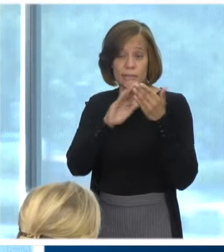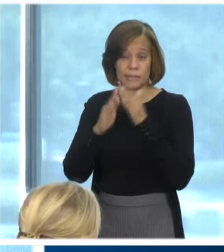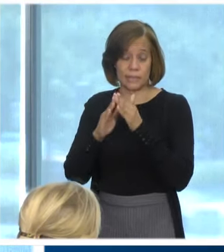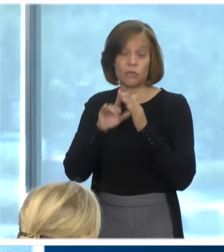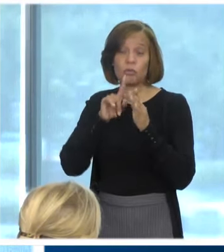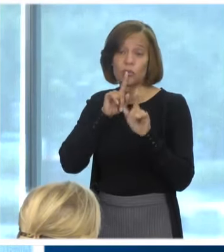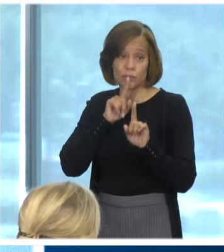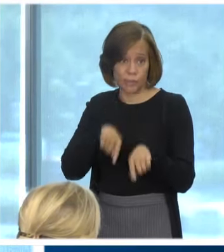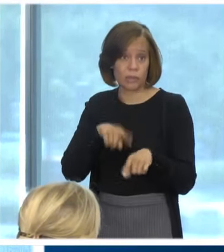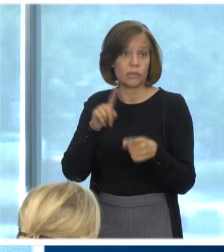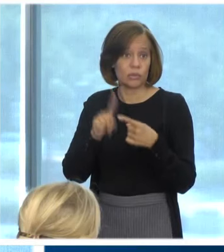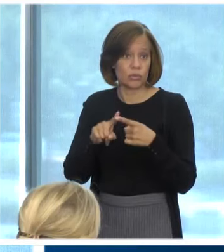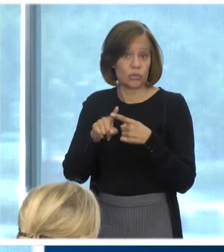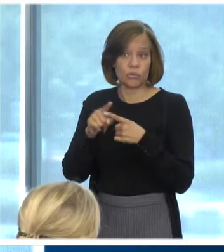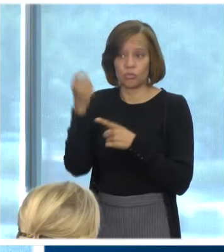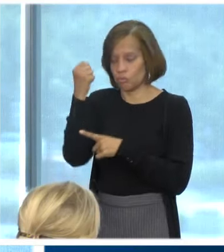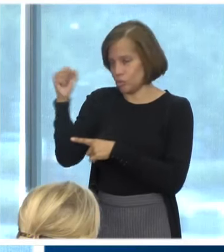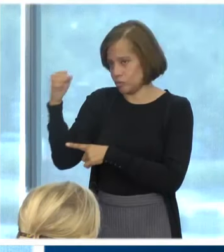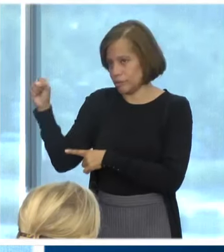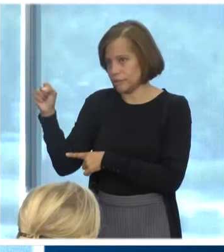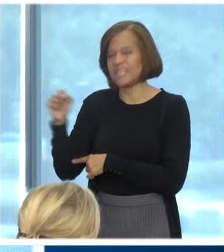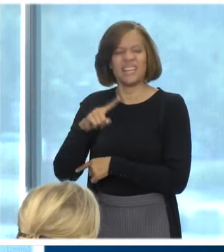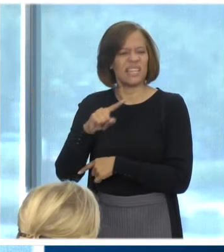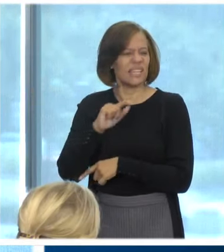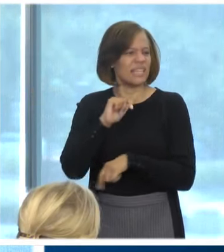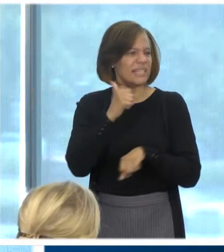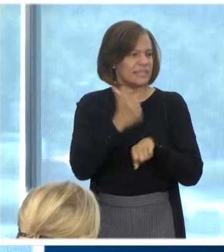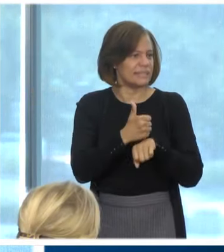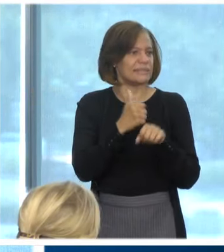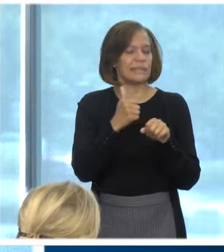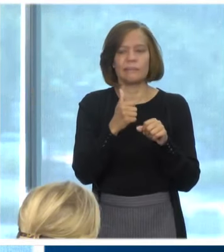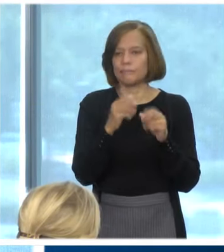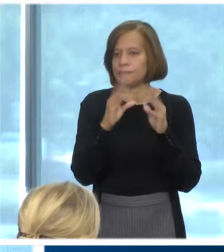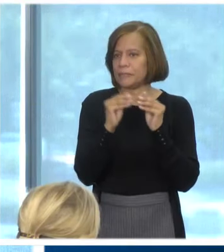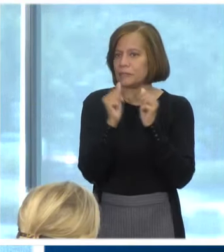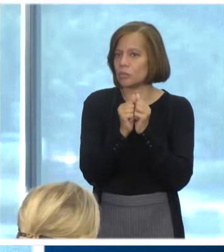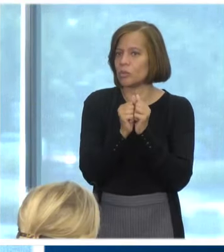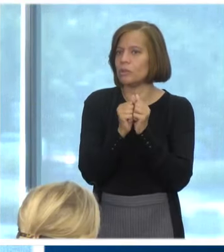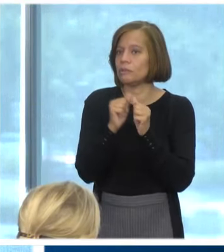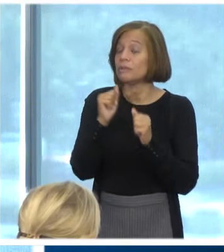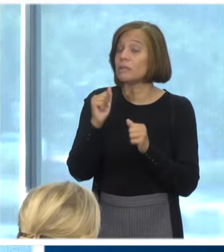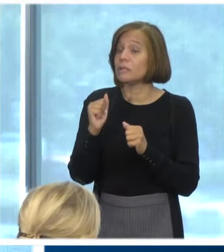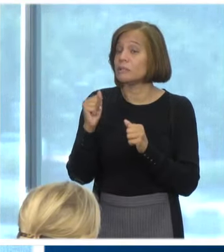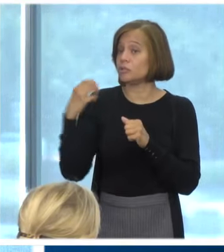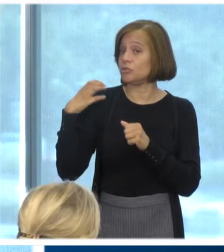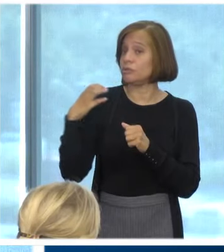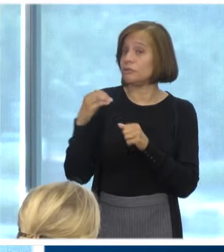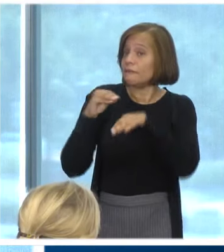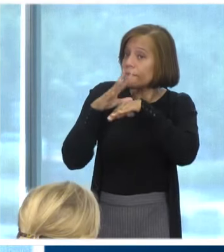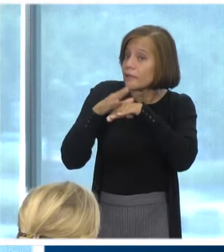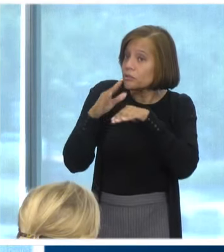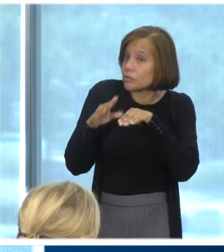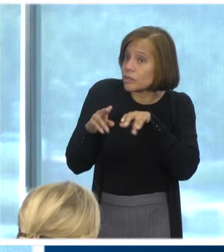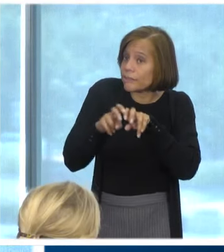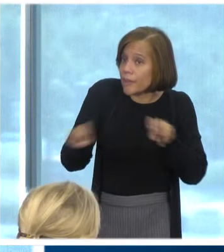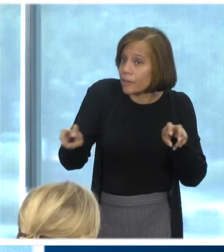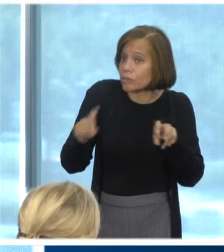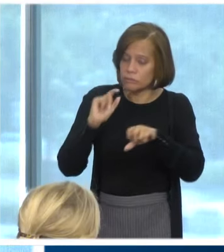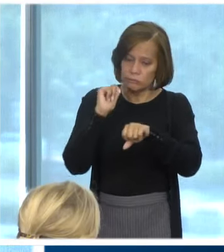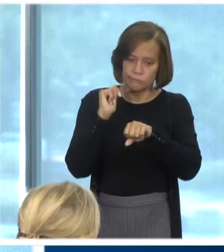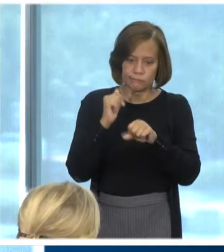regularly with the chief's advisory panel that was seated in July to continue to discuss policies and procedures